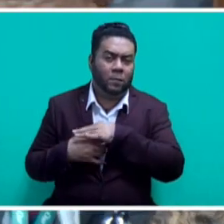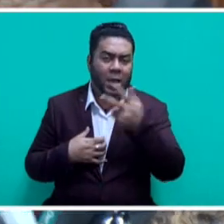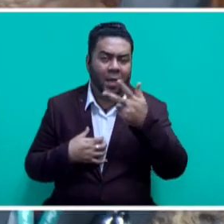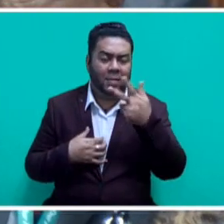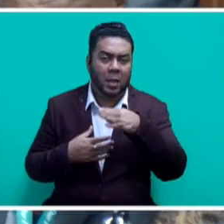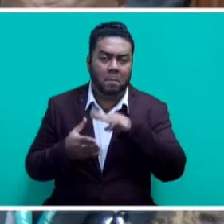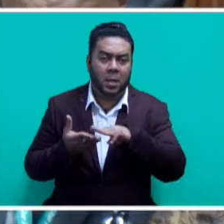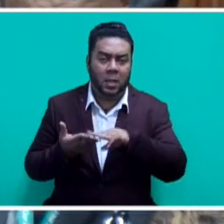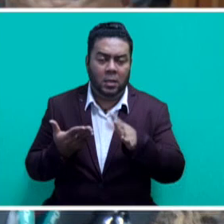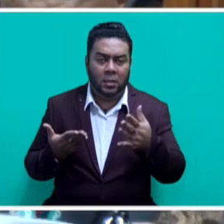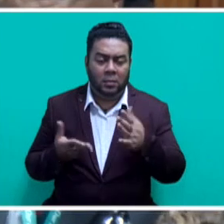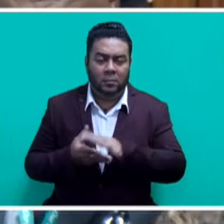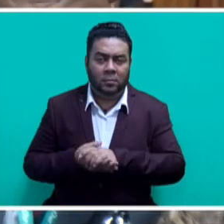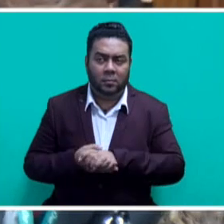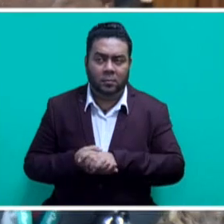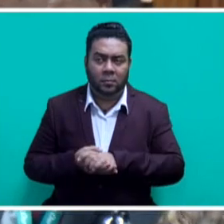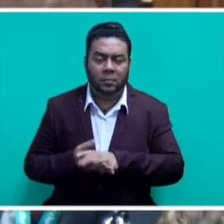million at EBITDA.